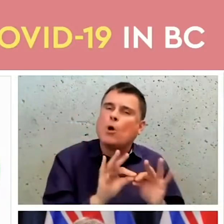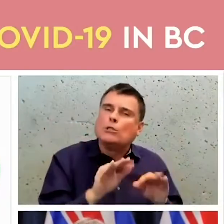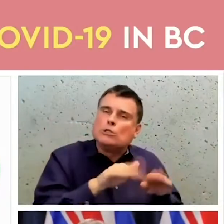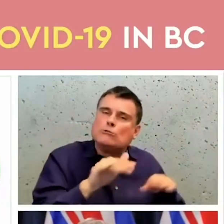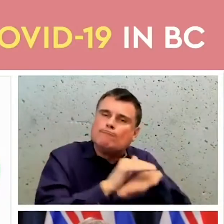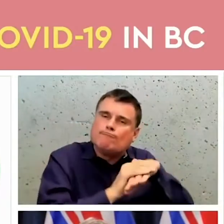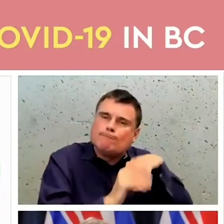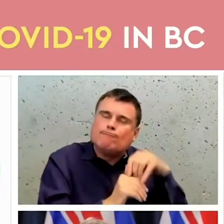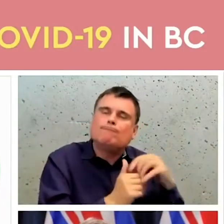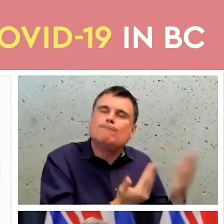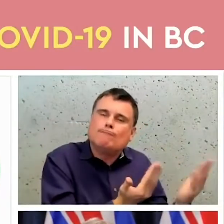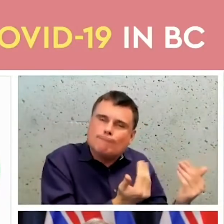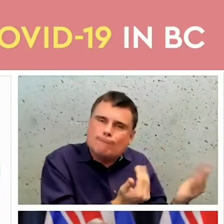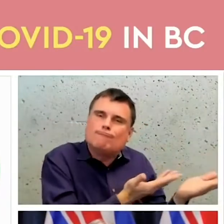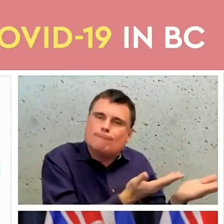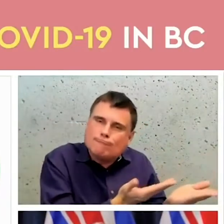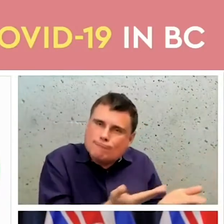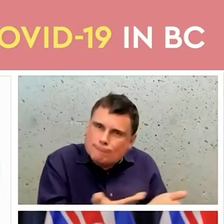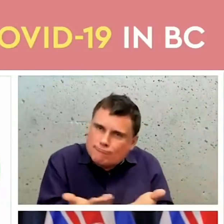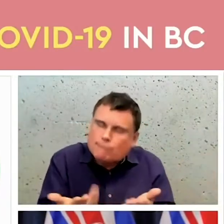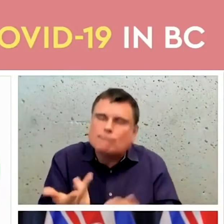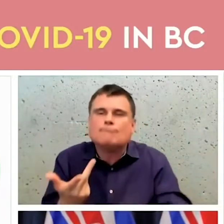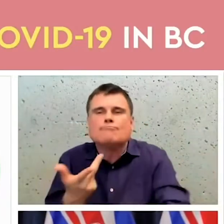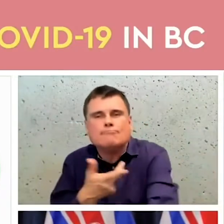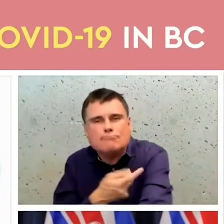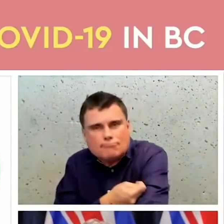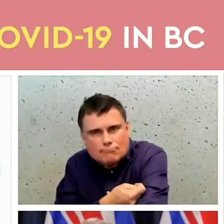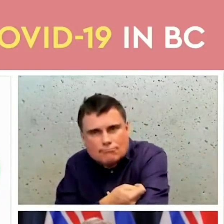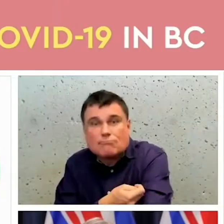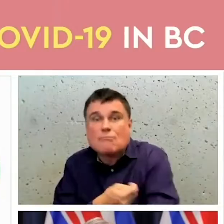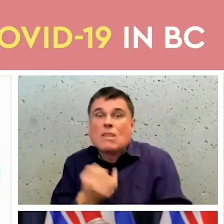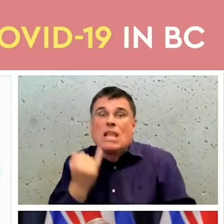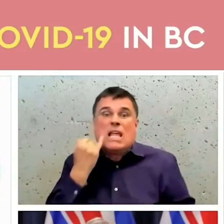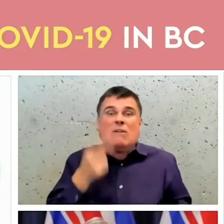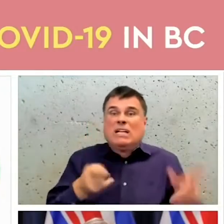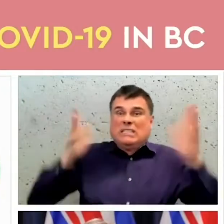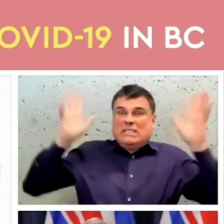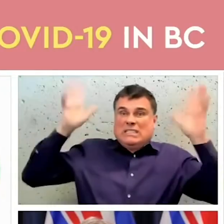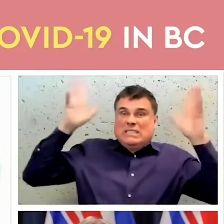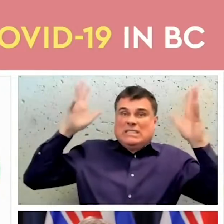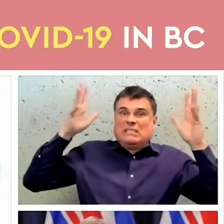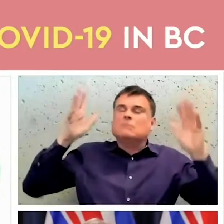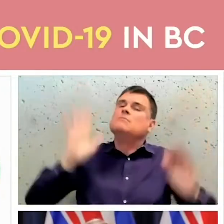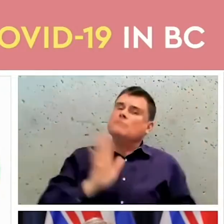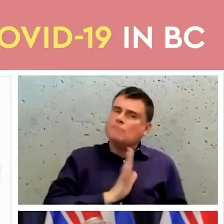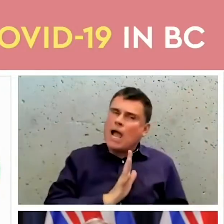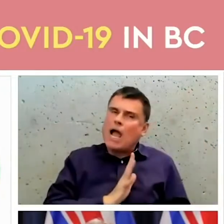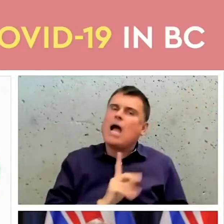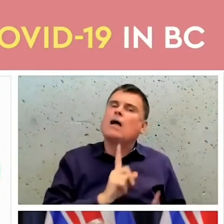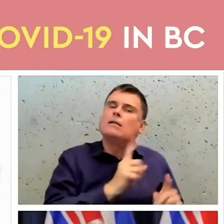sure it's the pediatric vaccine that they're getting, and, just to make it a very, very safe, quiet,